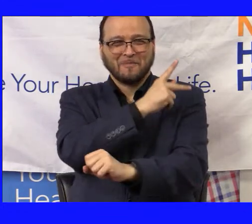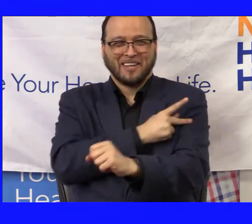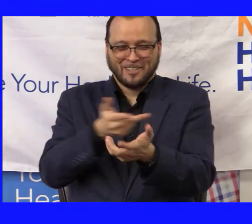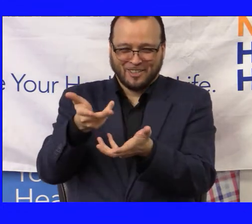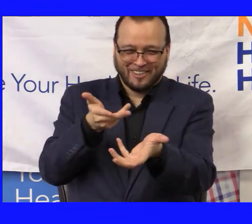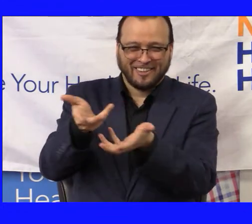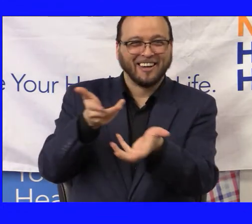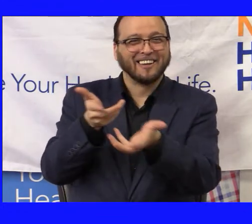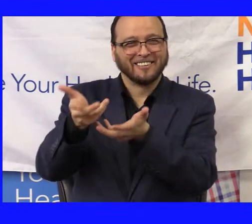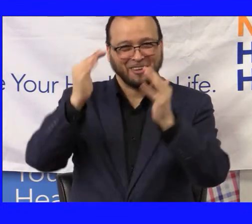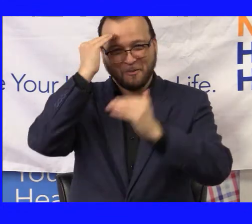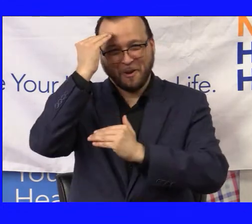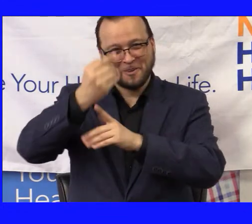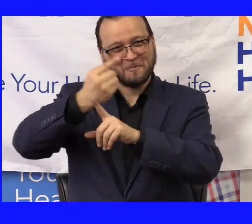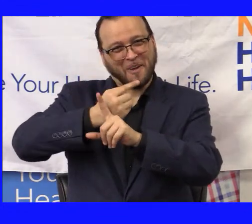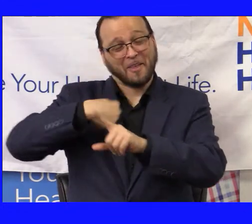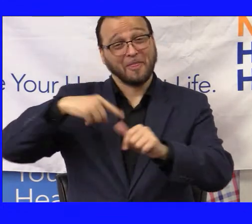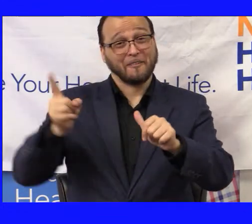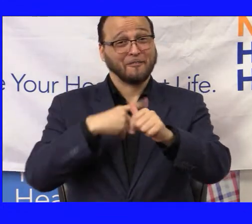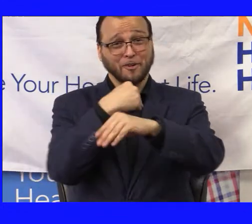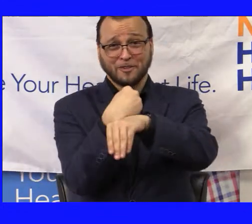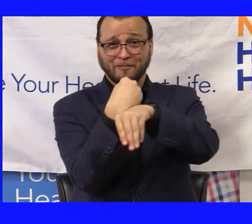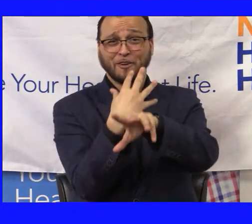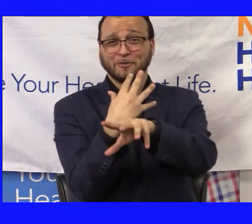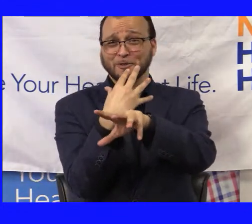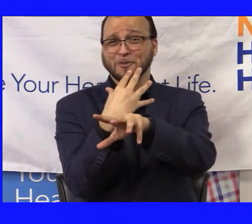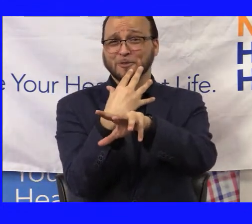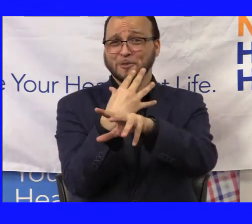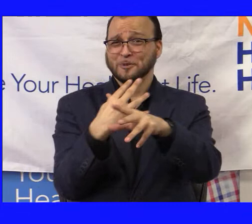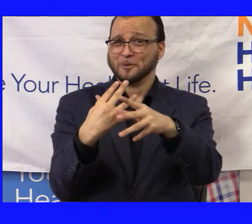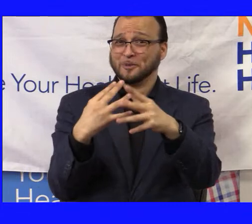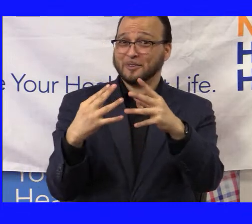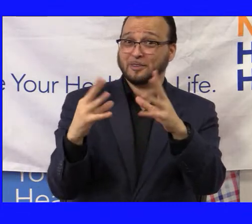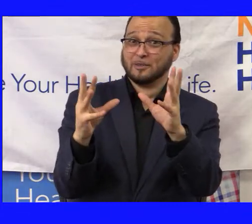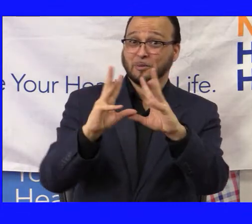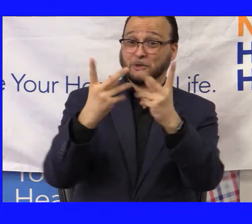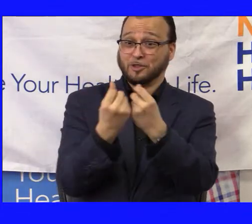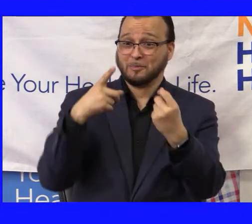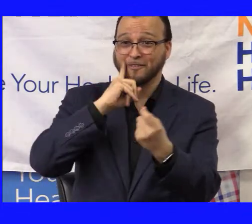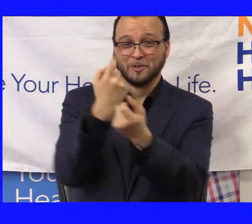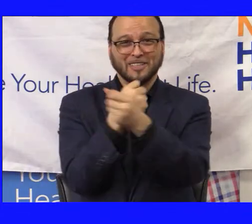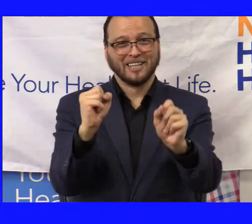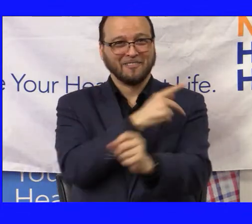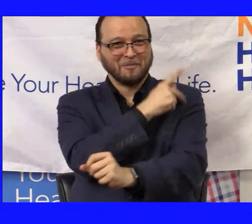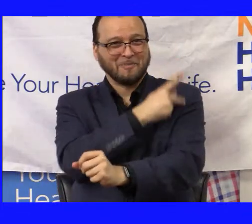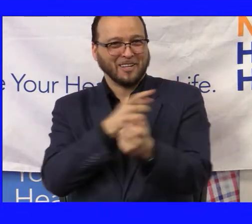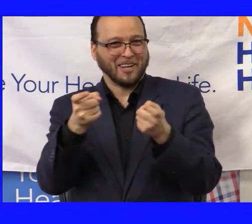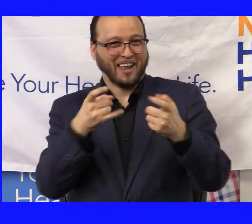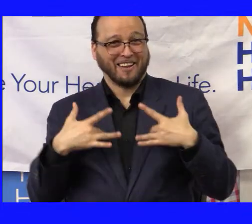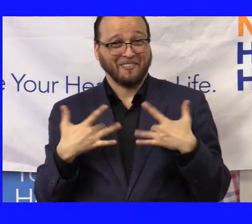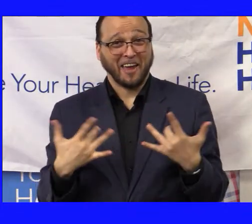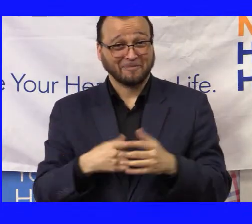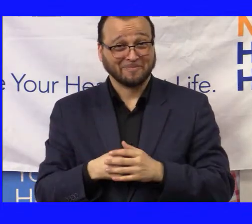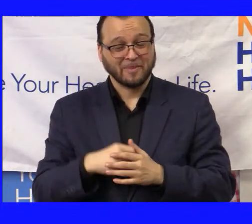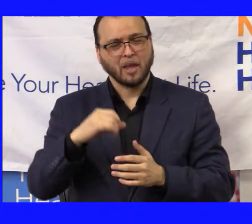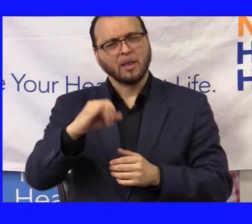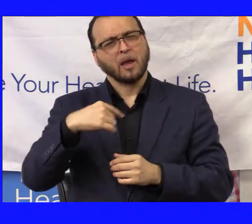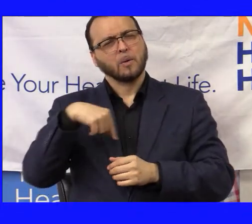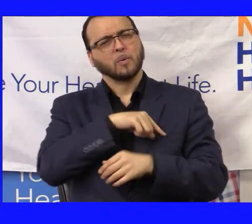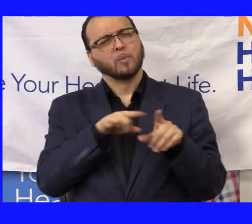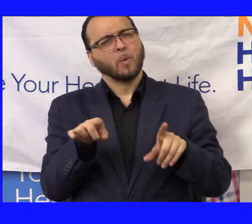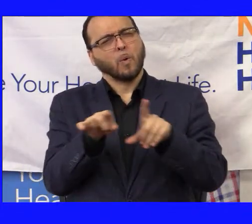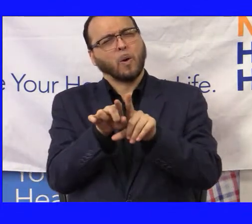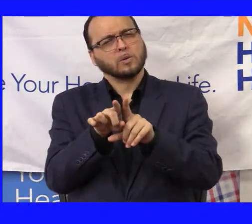We will be hosting our first virtual system-wide Safe Patient Handling Awareness event. We are also in the